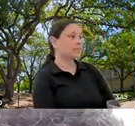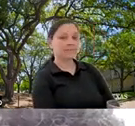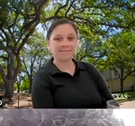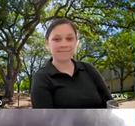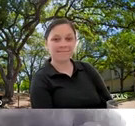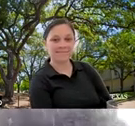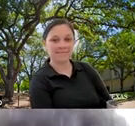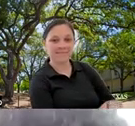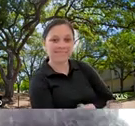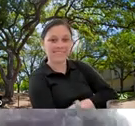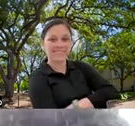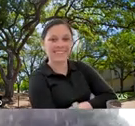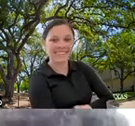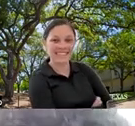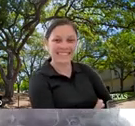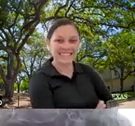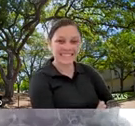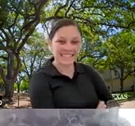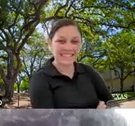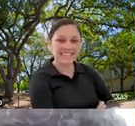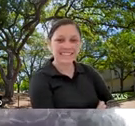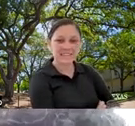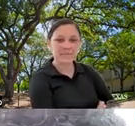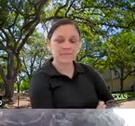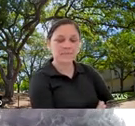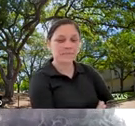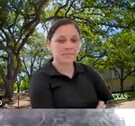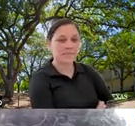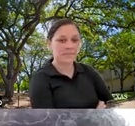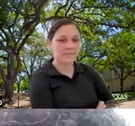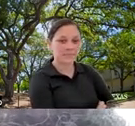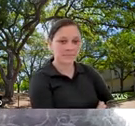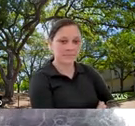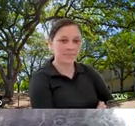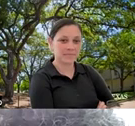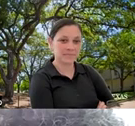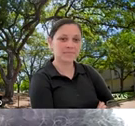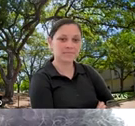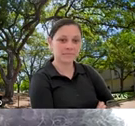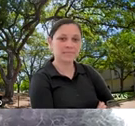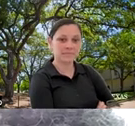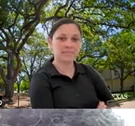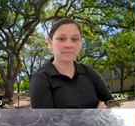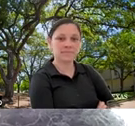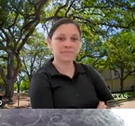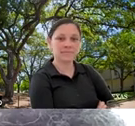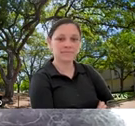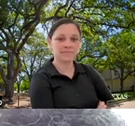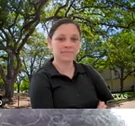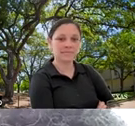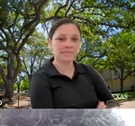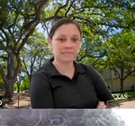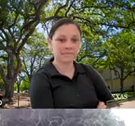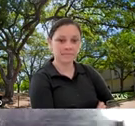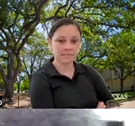I-35 corridor, and then some touch points in West Texas and East Texas. And something important